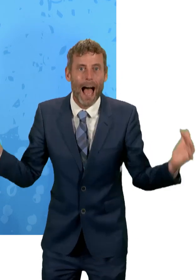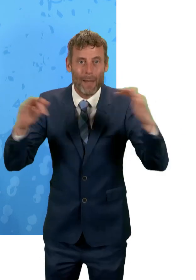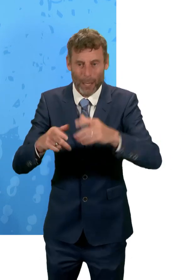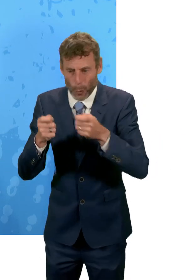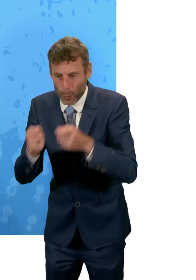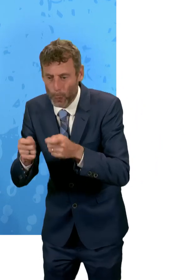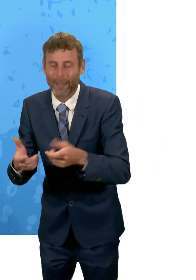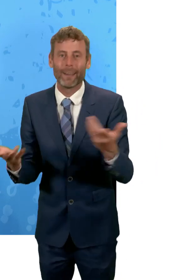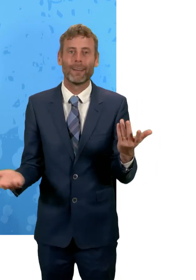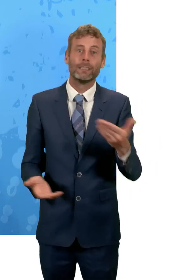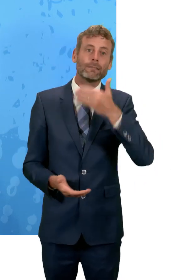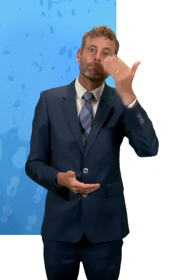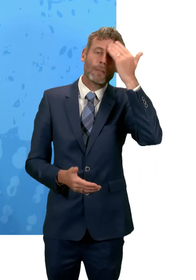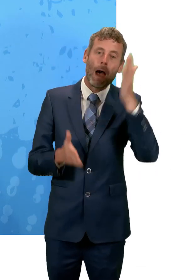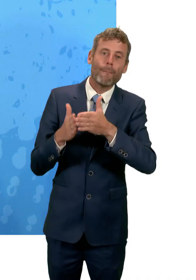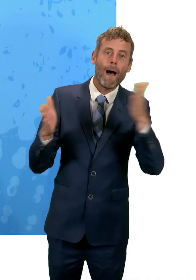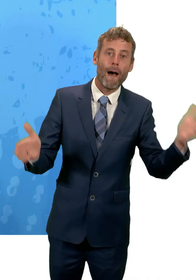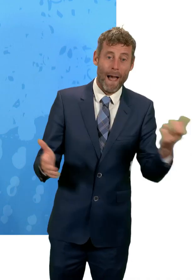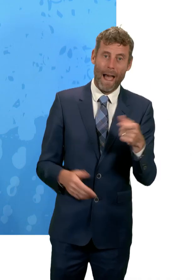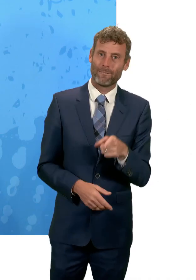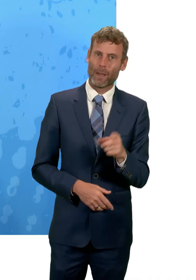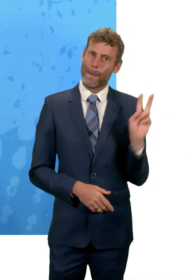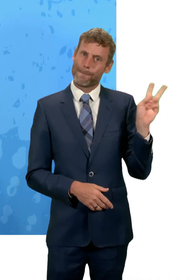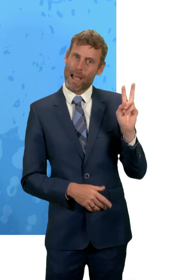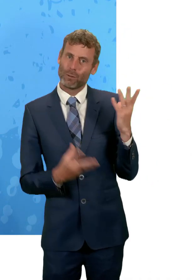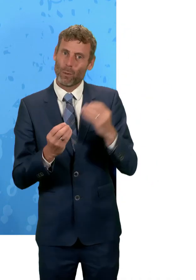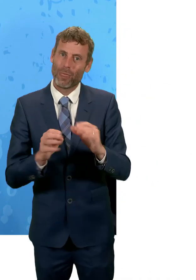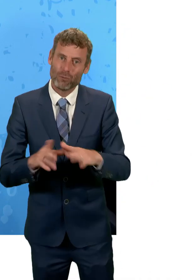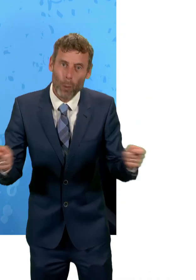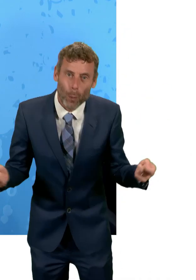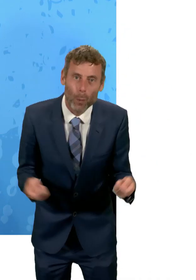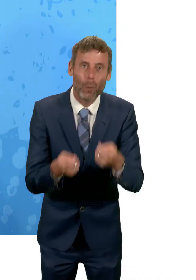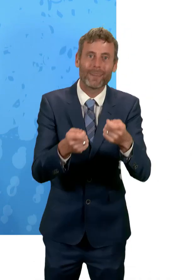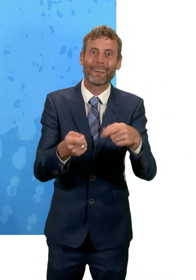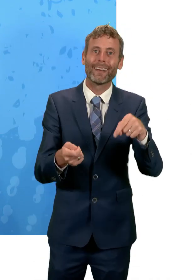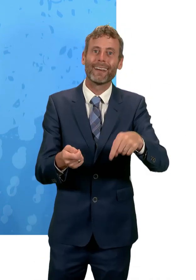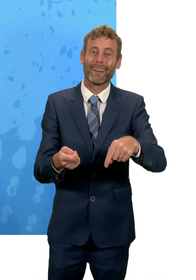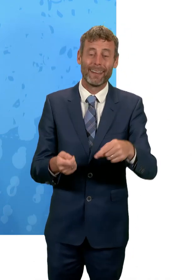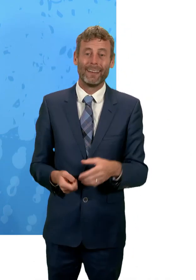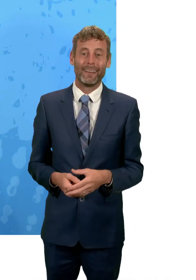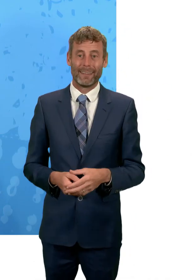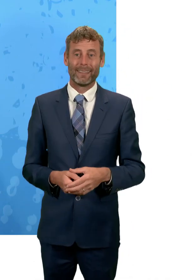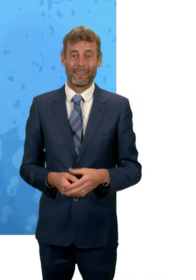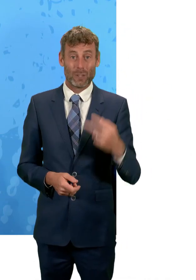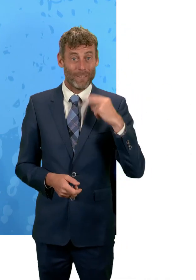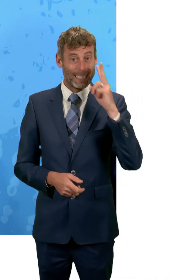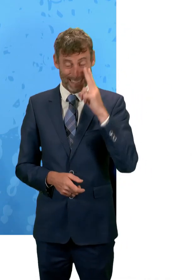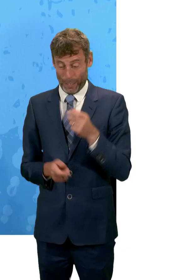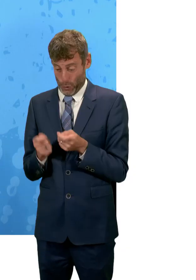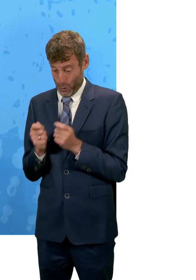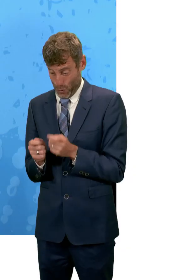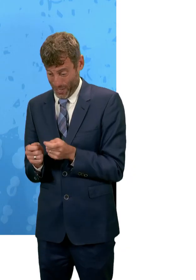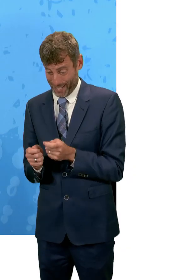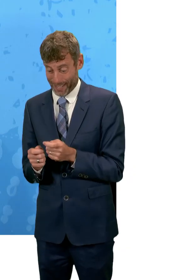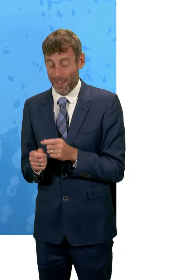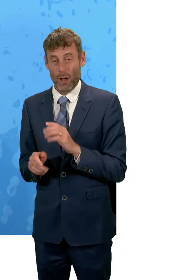parents, and some of those events that I've done, whatever it is they've been cooking, they've actually had that for the lunch, and then they go home with the exact same ingredients.